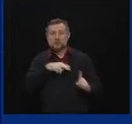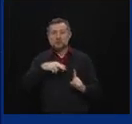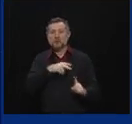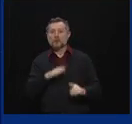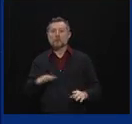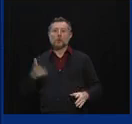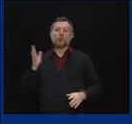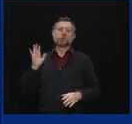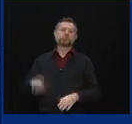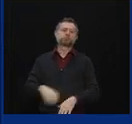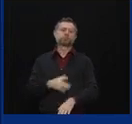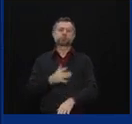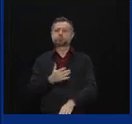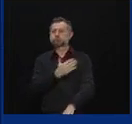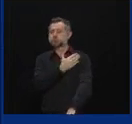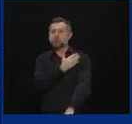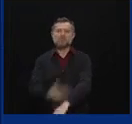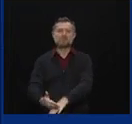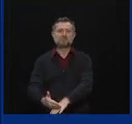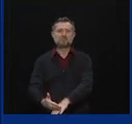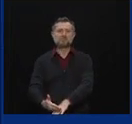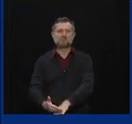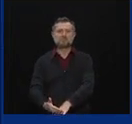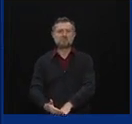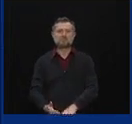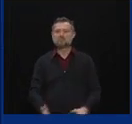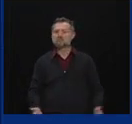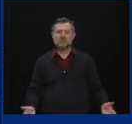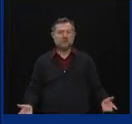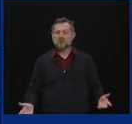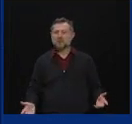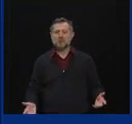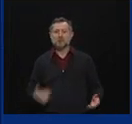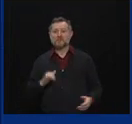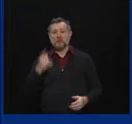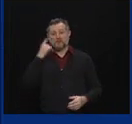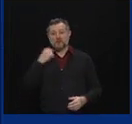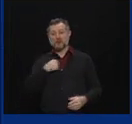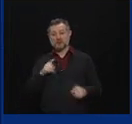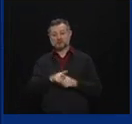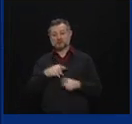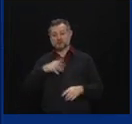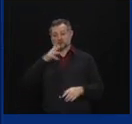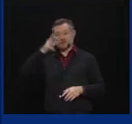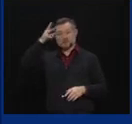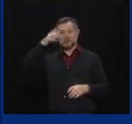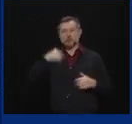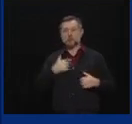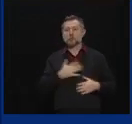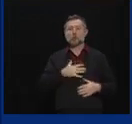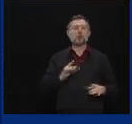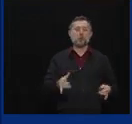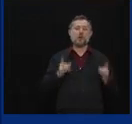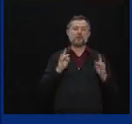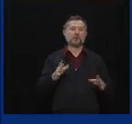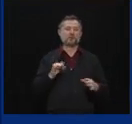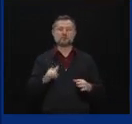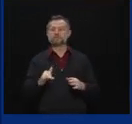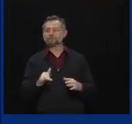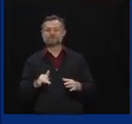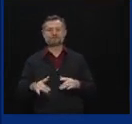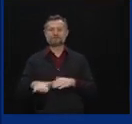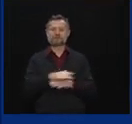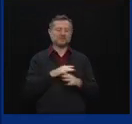slid far, and they went down fast. That, to me, as a parent, is one of the greatest tragedies of this pandemic, in addition to the loss of